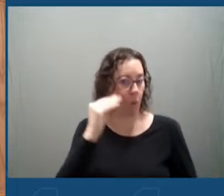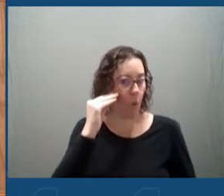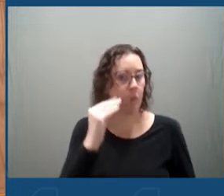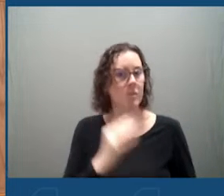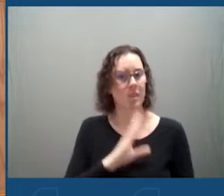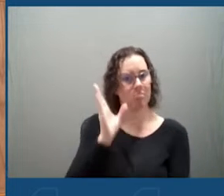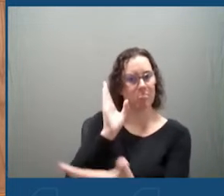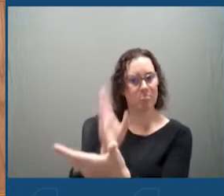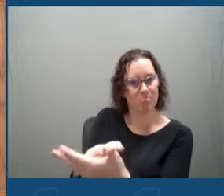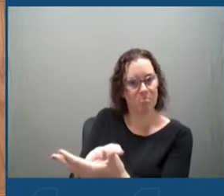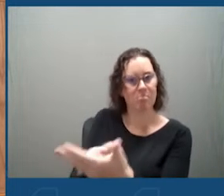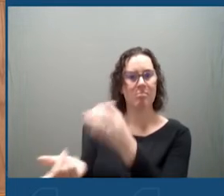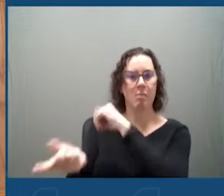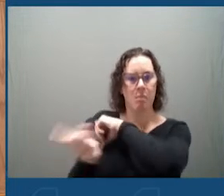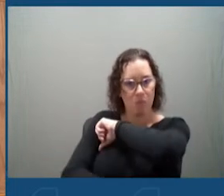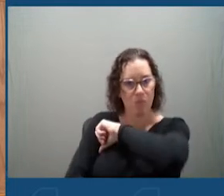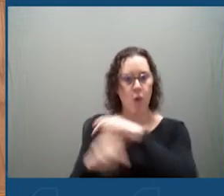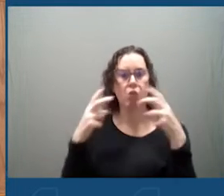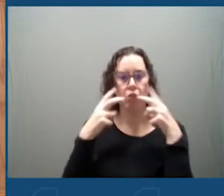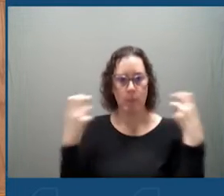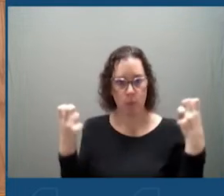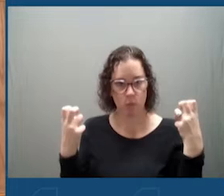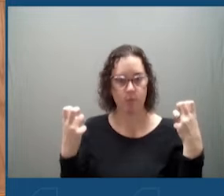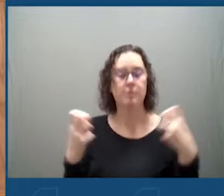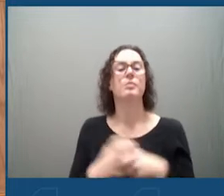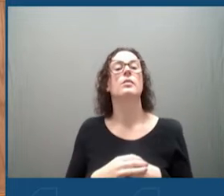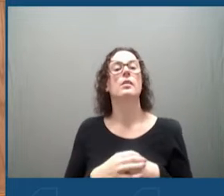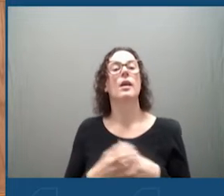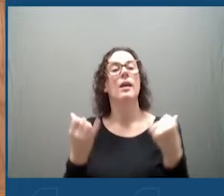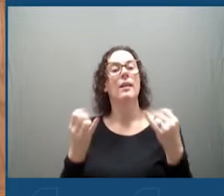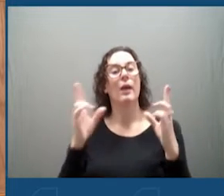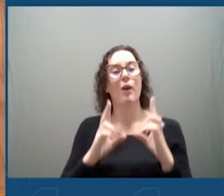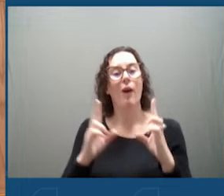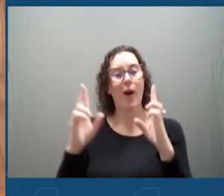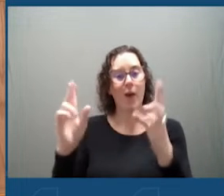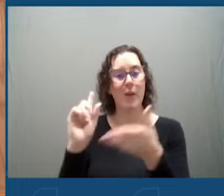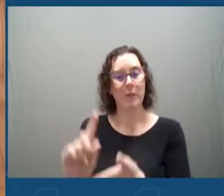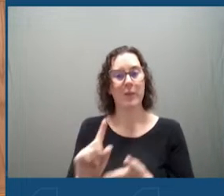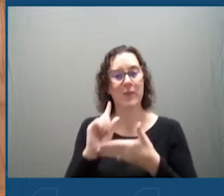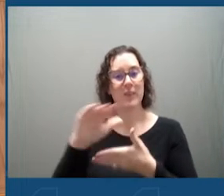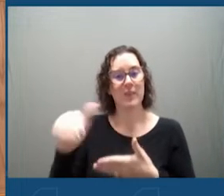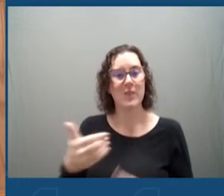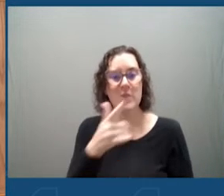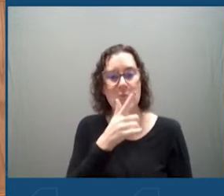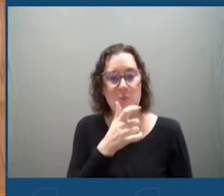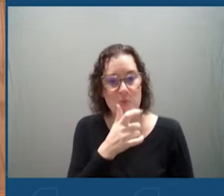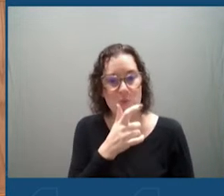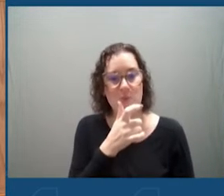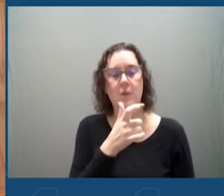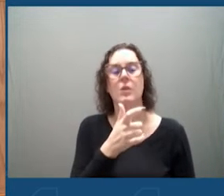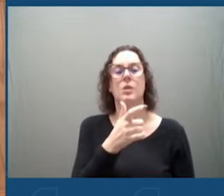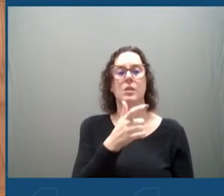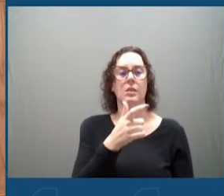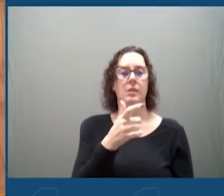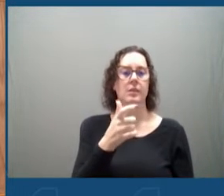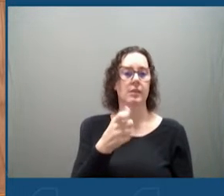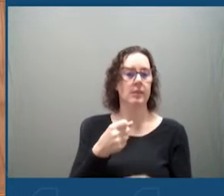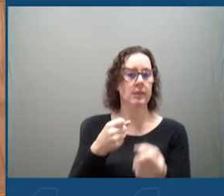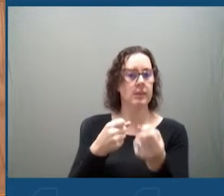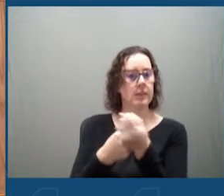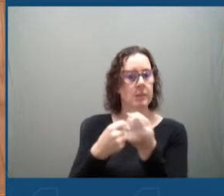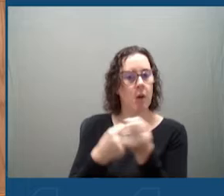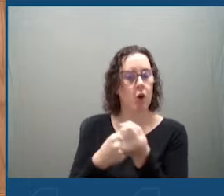They're actually criminals. And ladies and gentlemen, I have the honor and privilege of introducing to you the sponsor of this